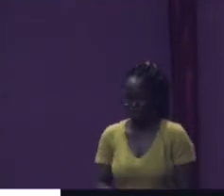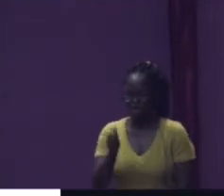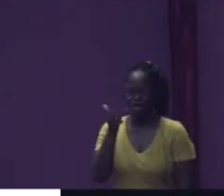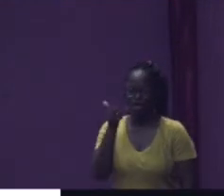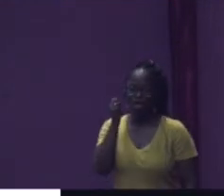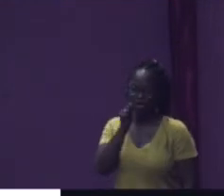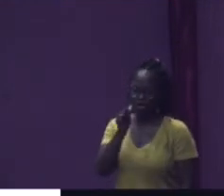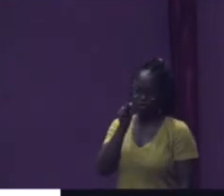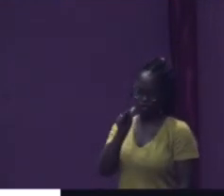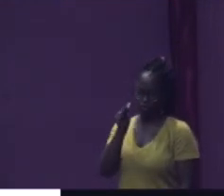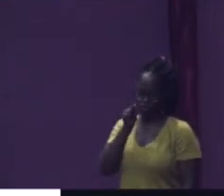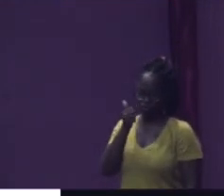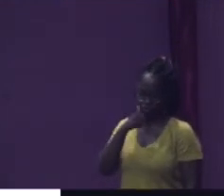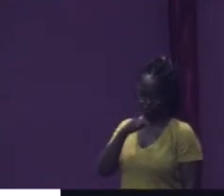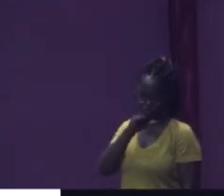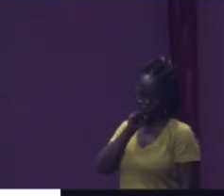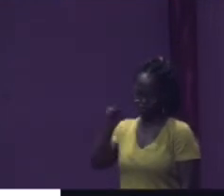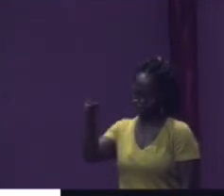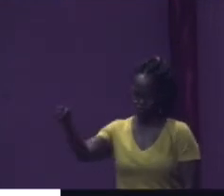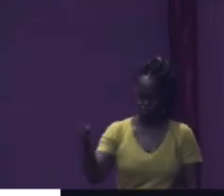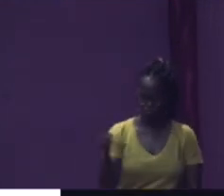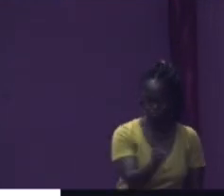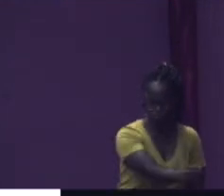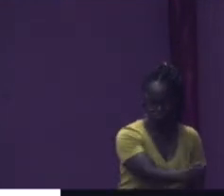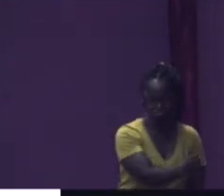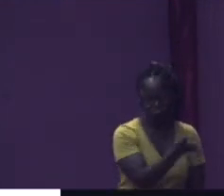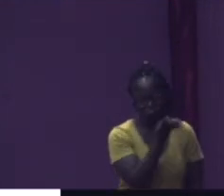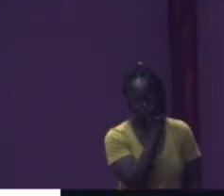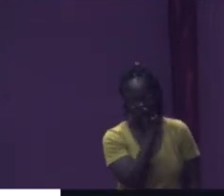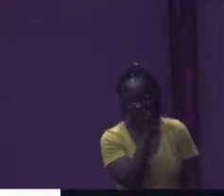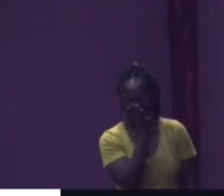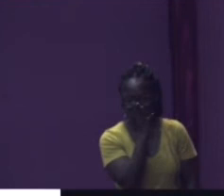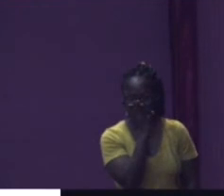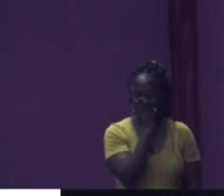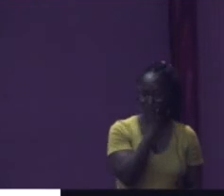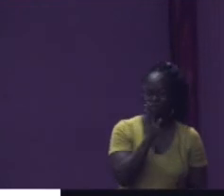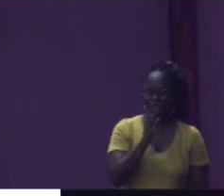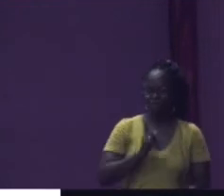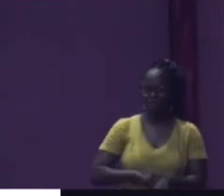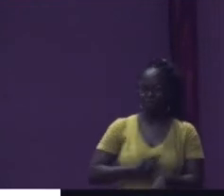Casas Maternas and wait, and then when it comes time for the delivery,